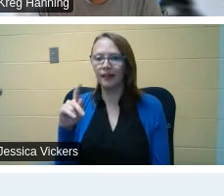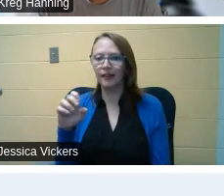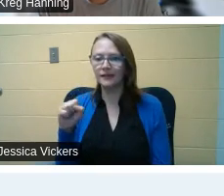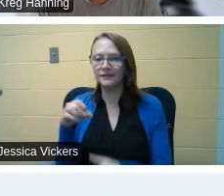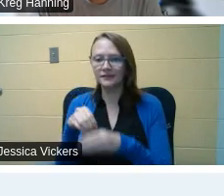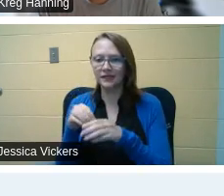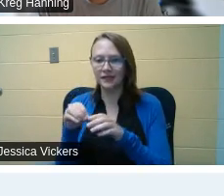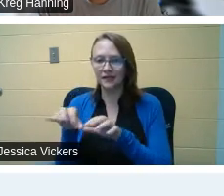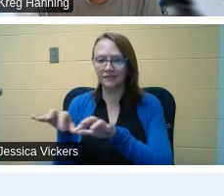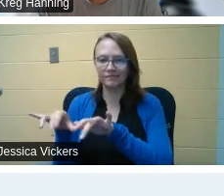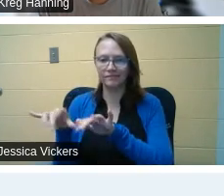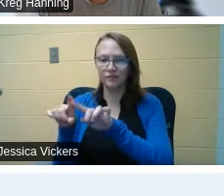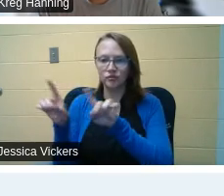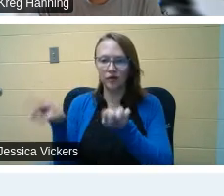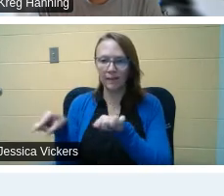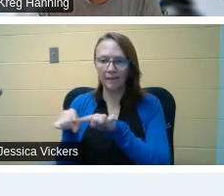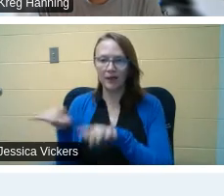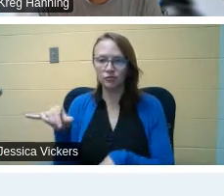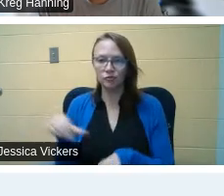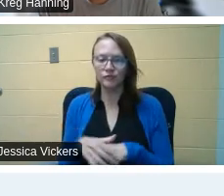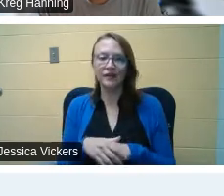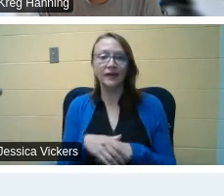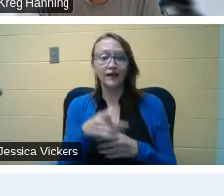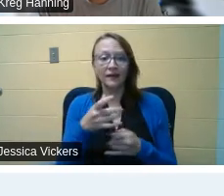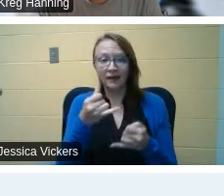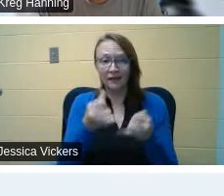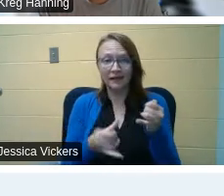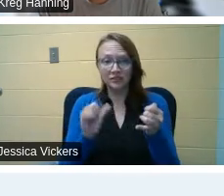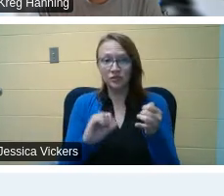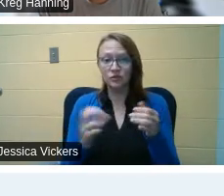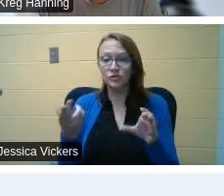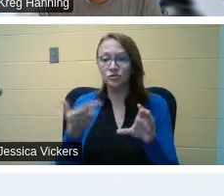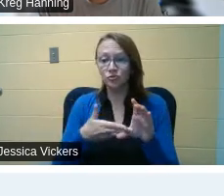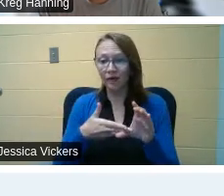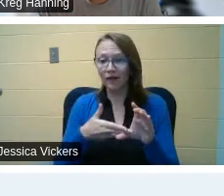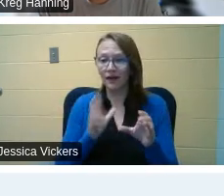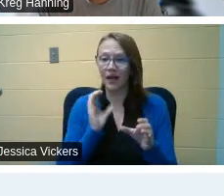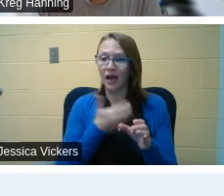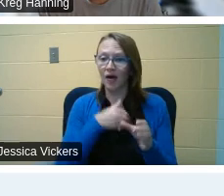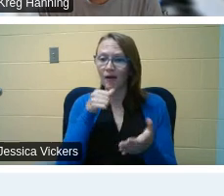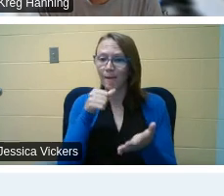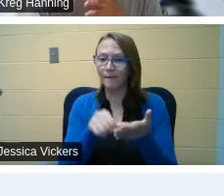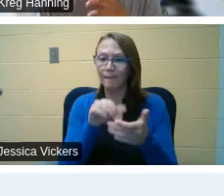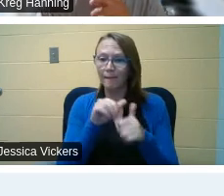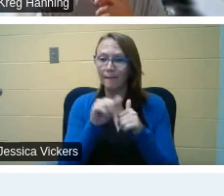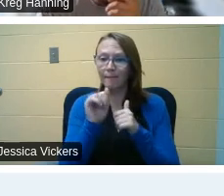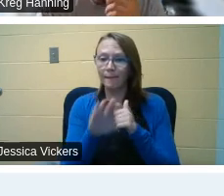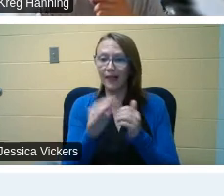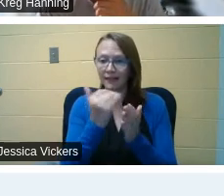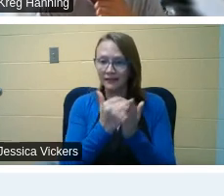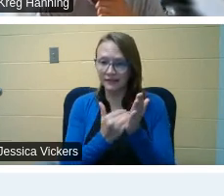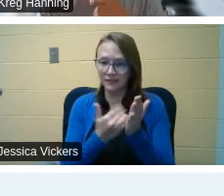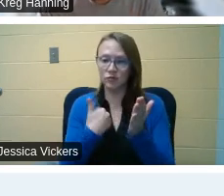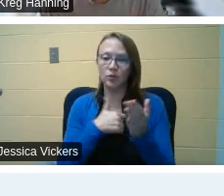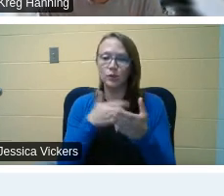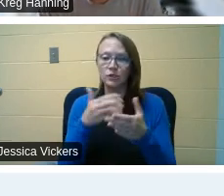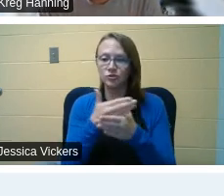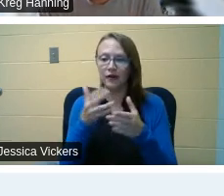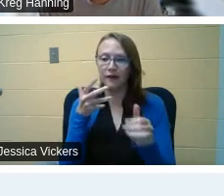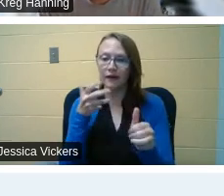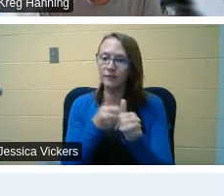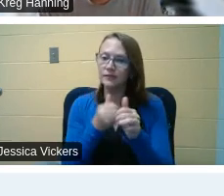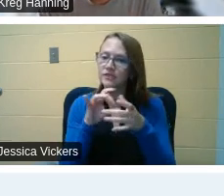And then finally, you can join our mailing list where we send updates about the app or about